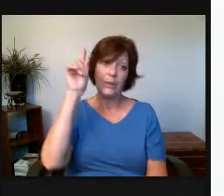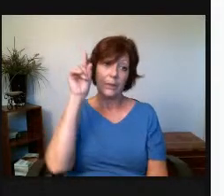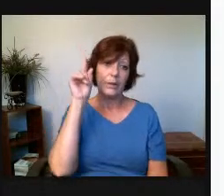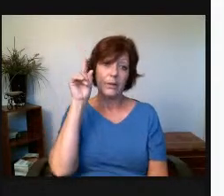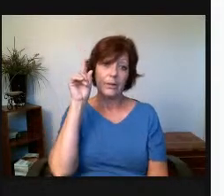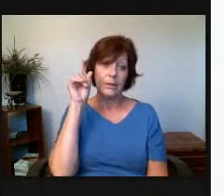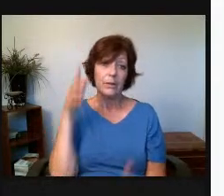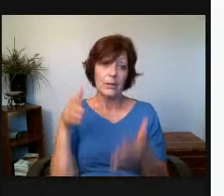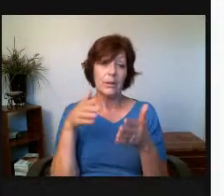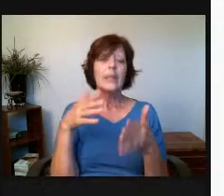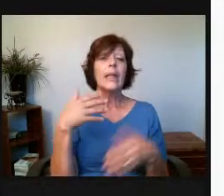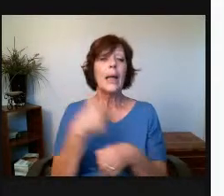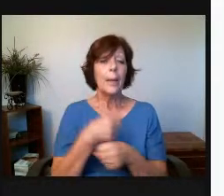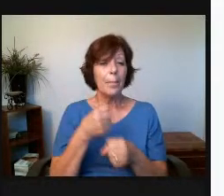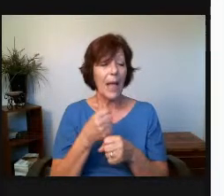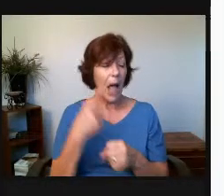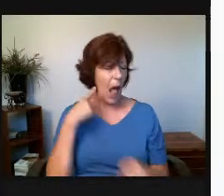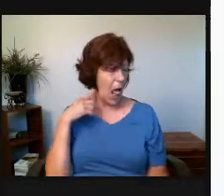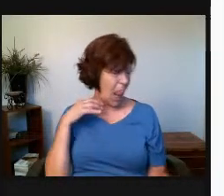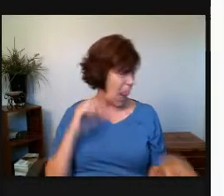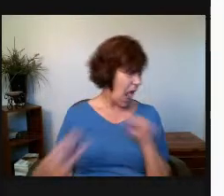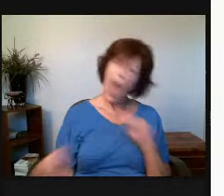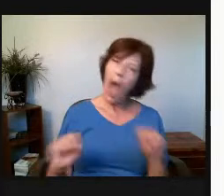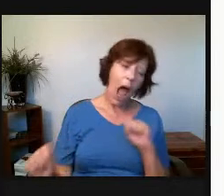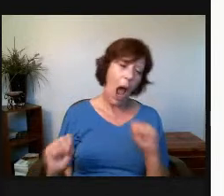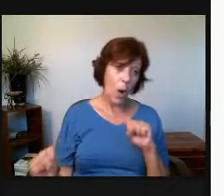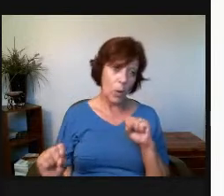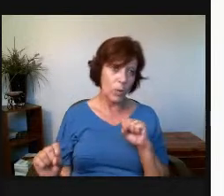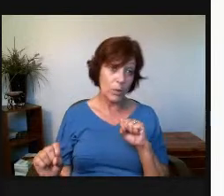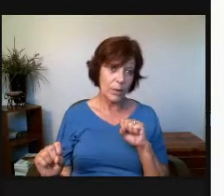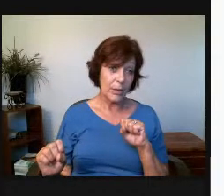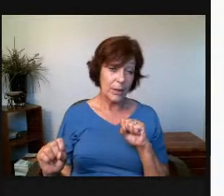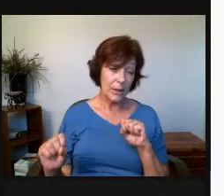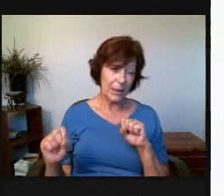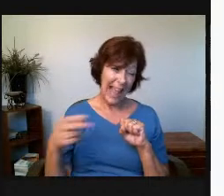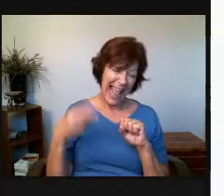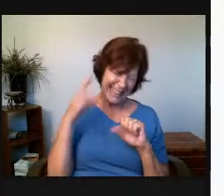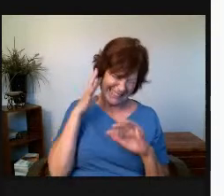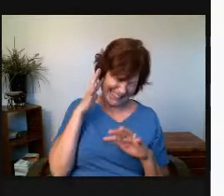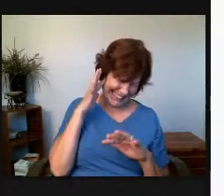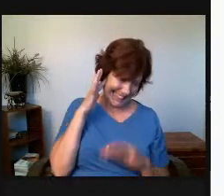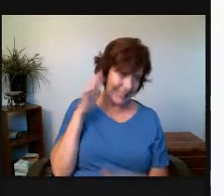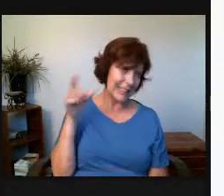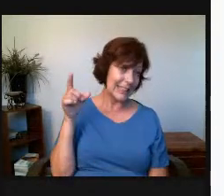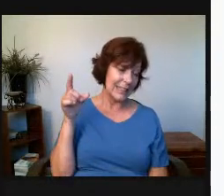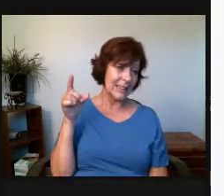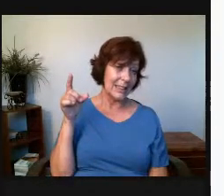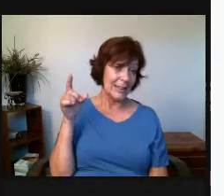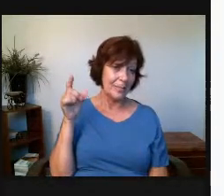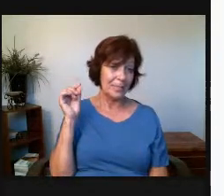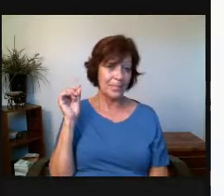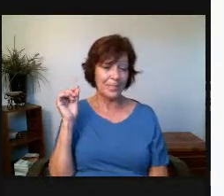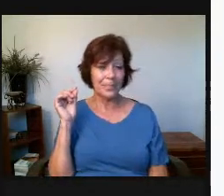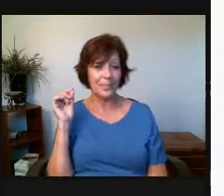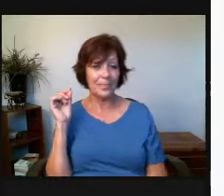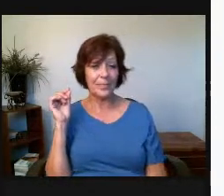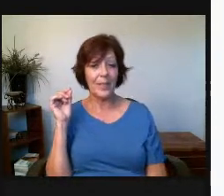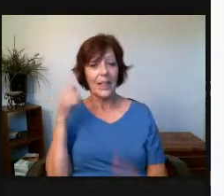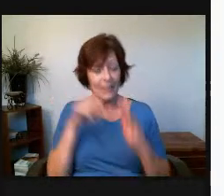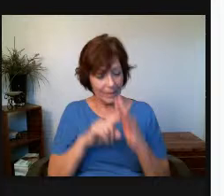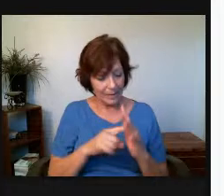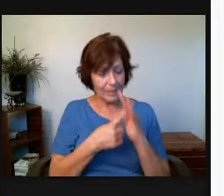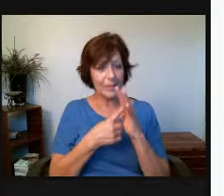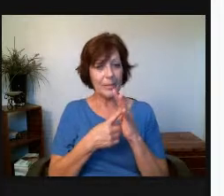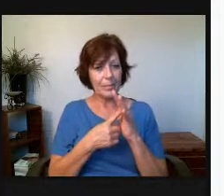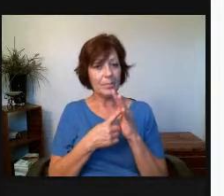alarms produce a loud sound, a loud high pitch, and they're activated by the sound of a